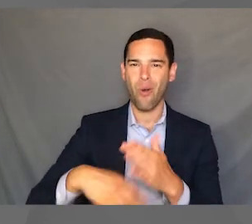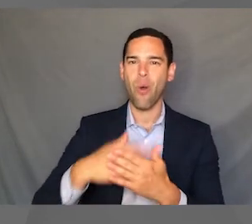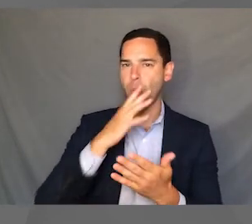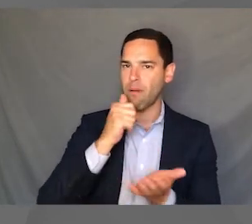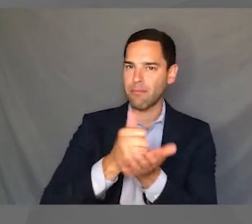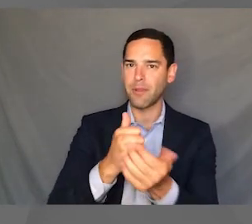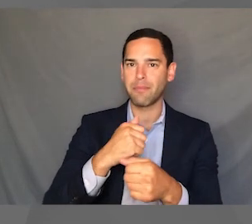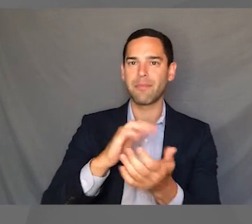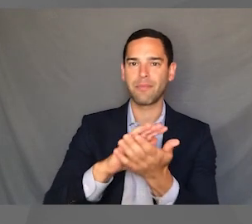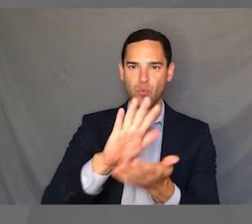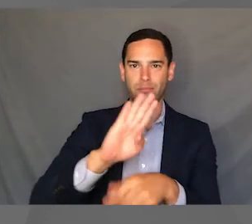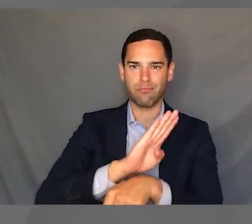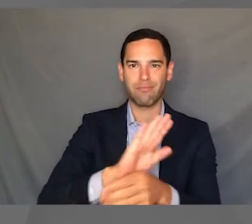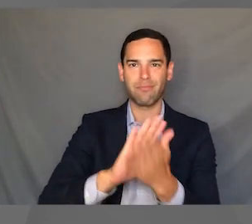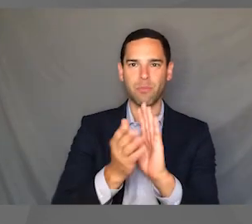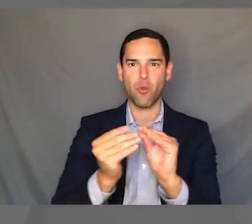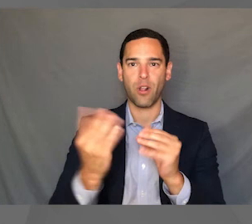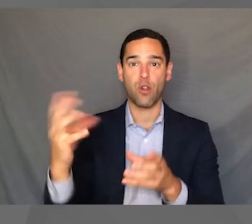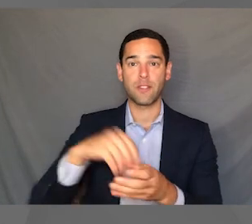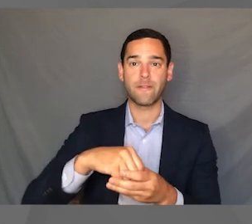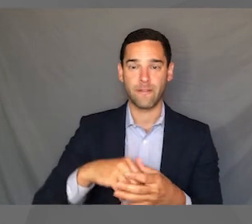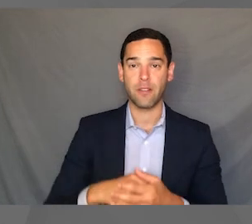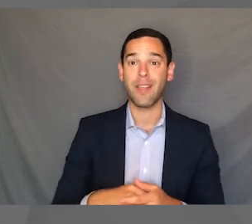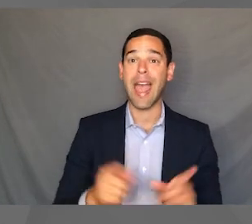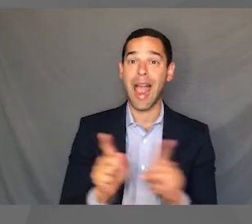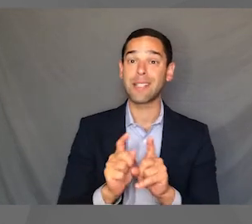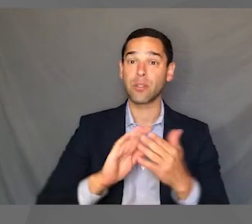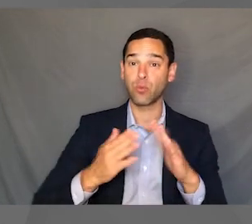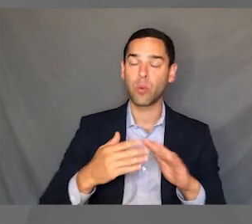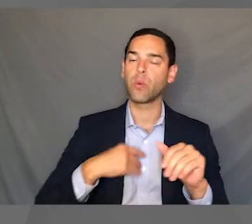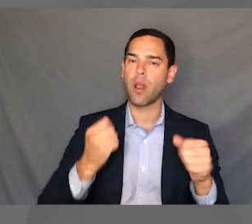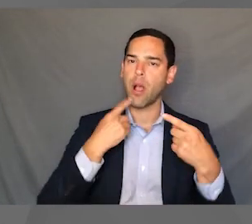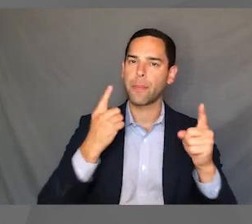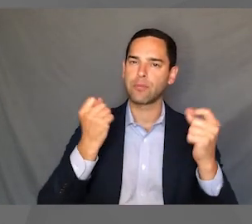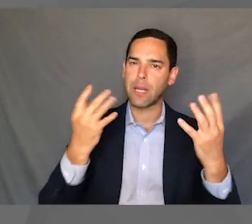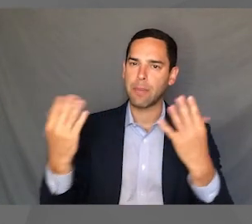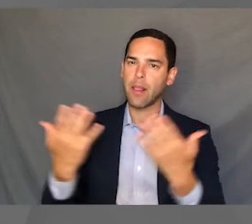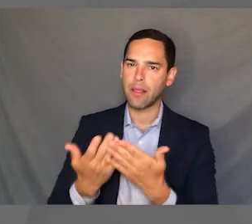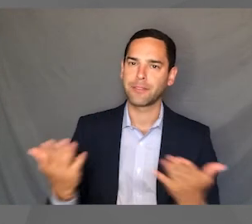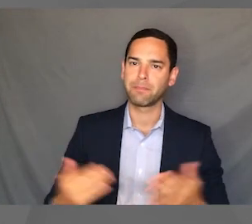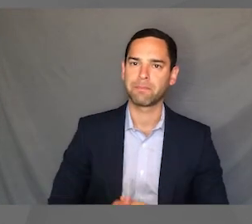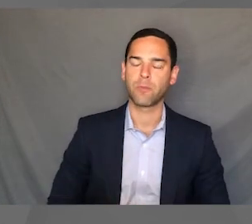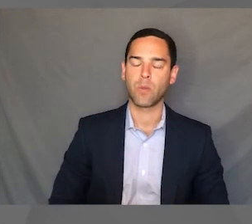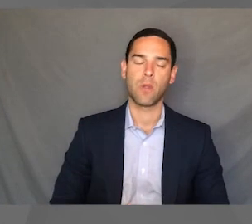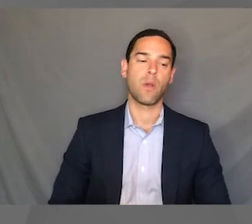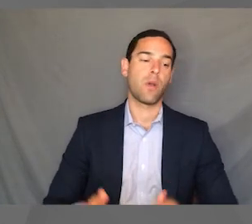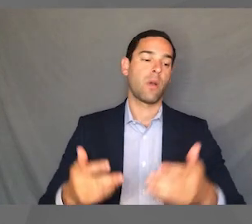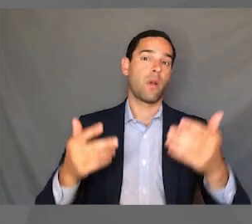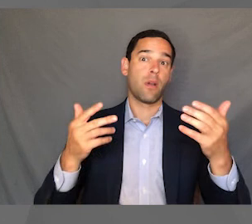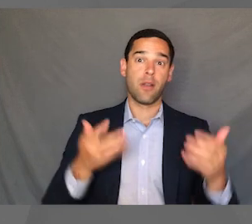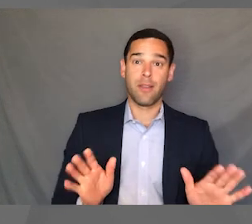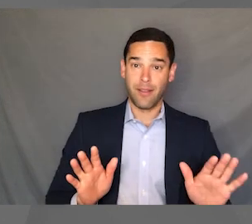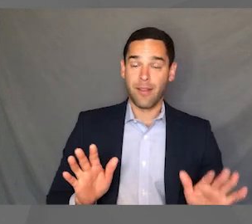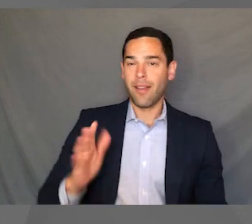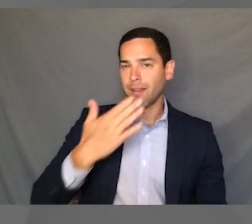working together. Because as a community, we can accomplish many, many great things. So with that, I want to thank each